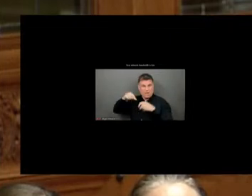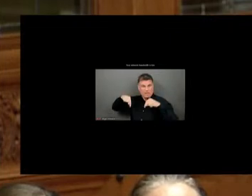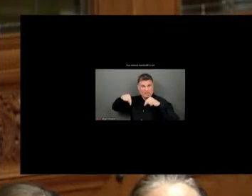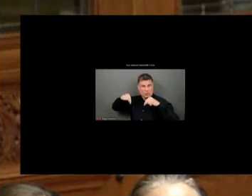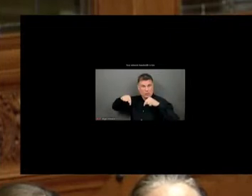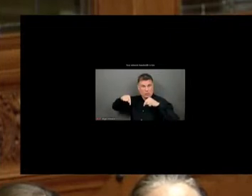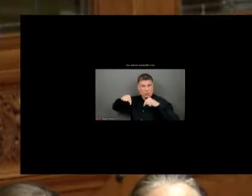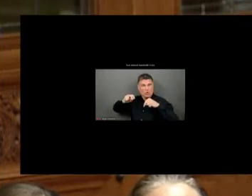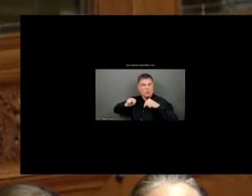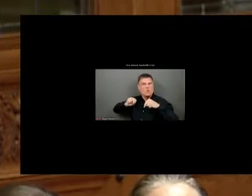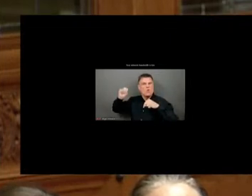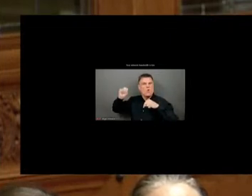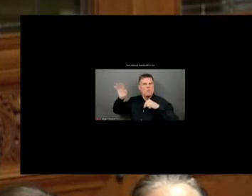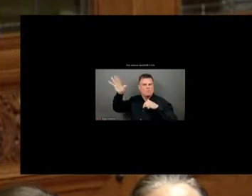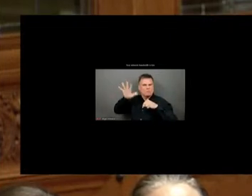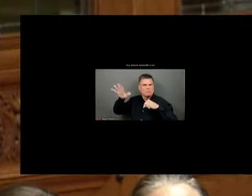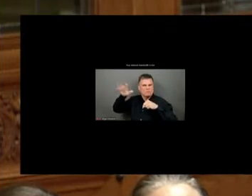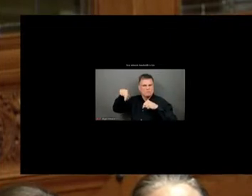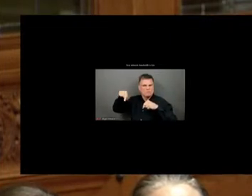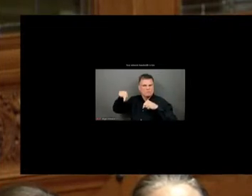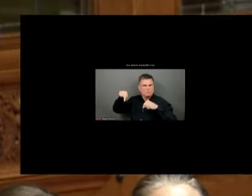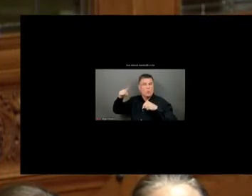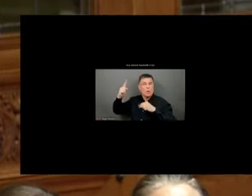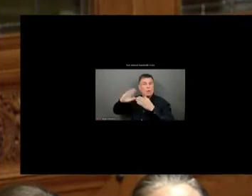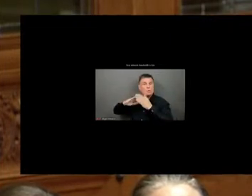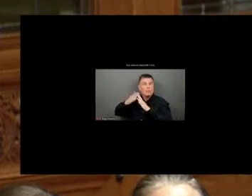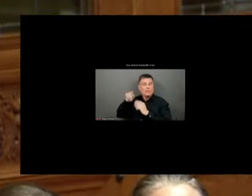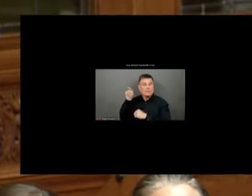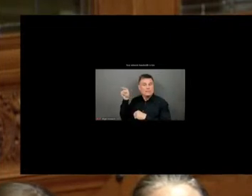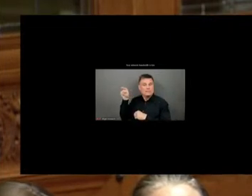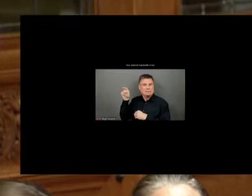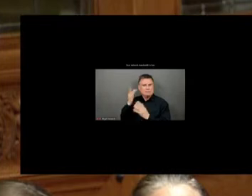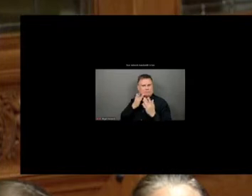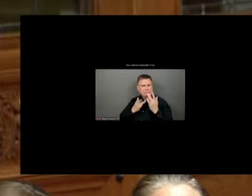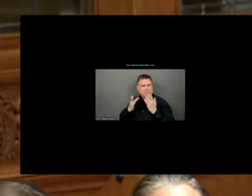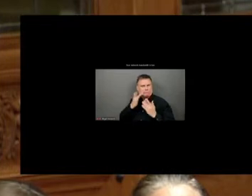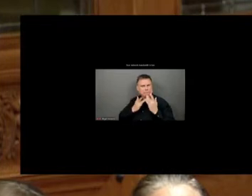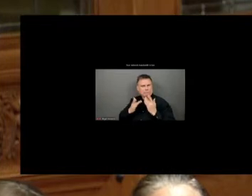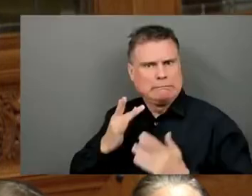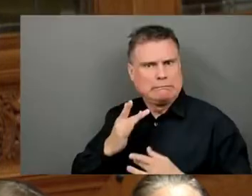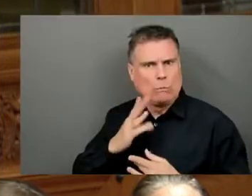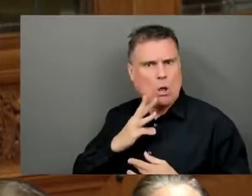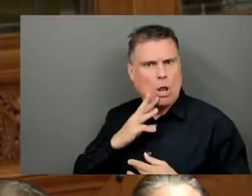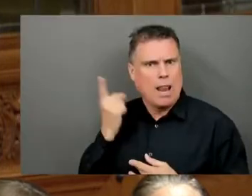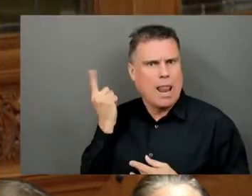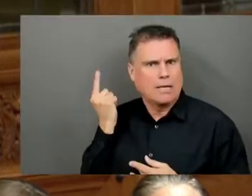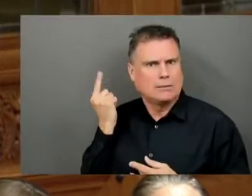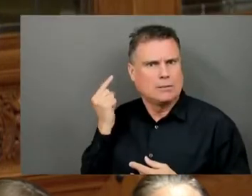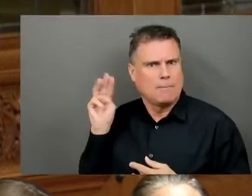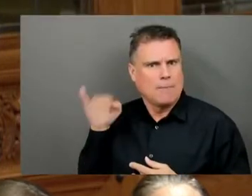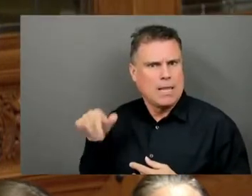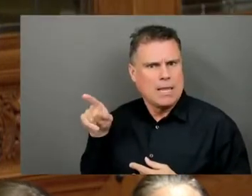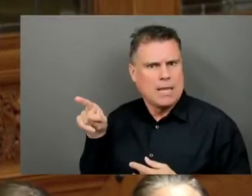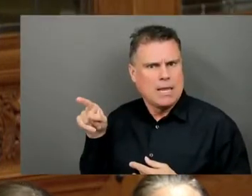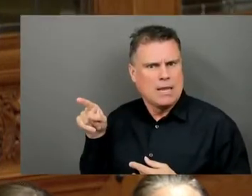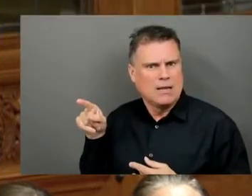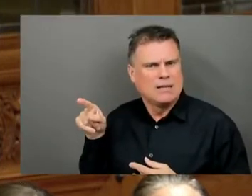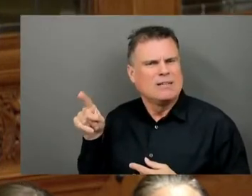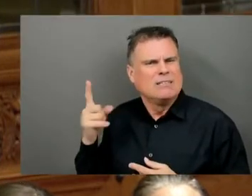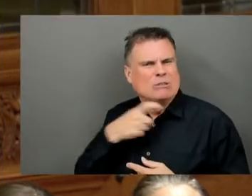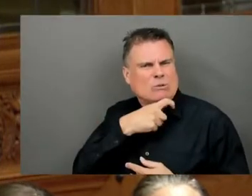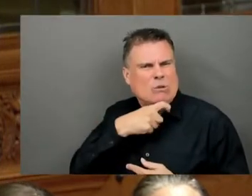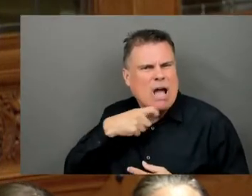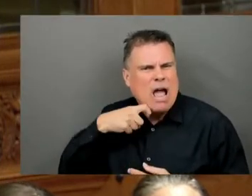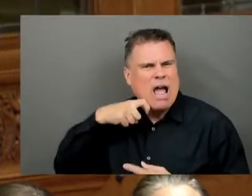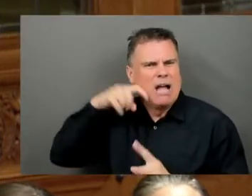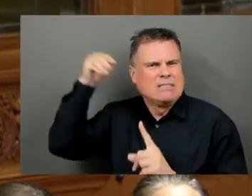May, and we were already in serious drought. As we asked questions of staff, I started to cry. I still feel the